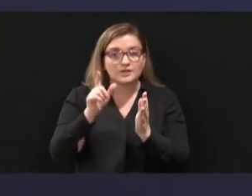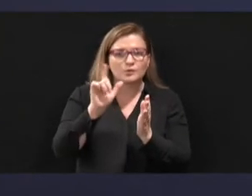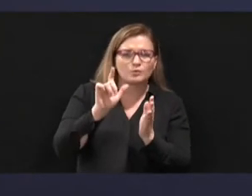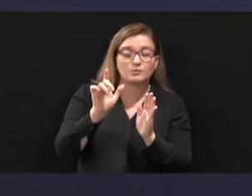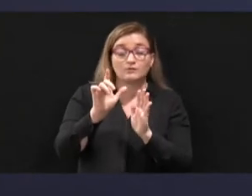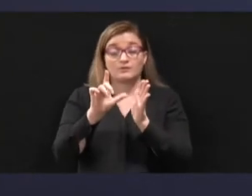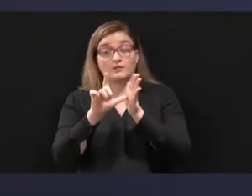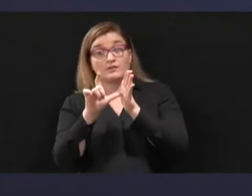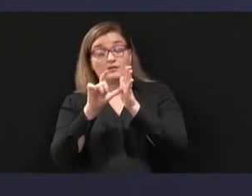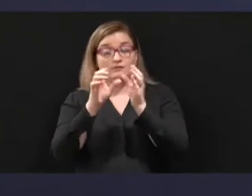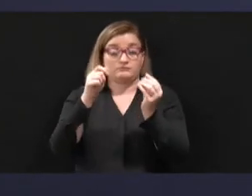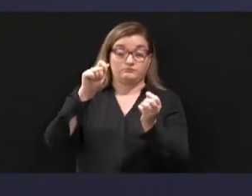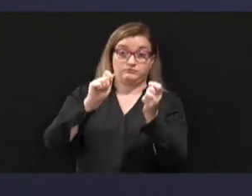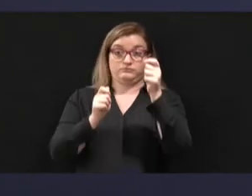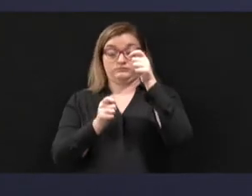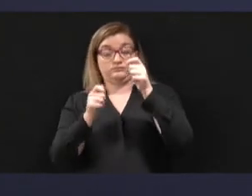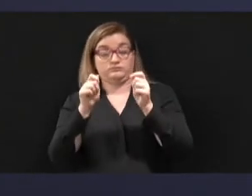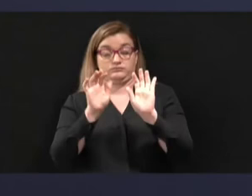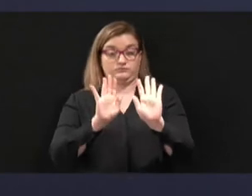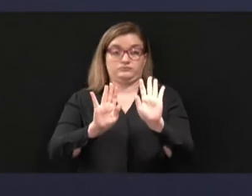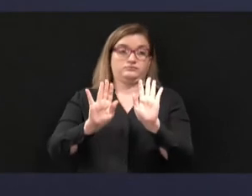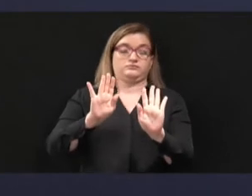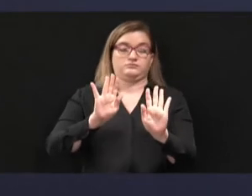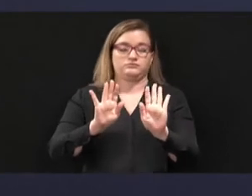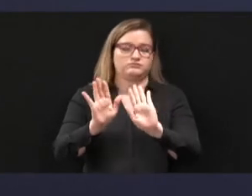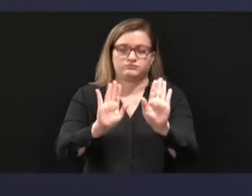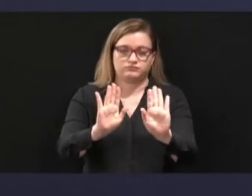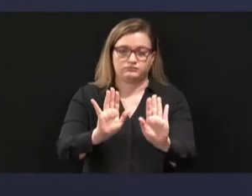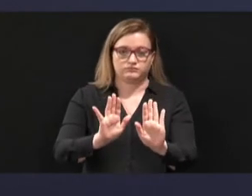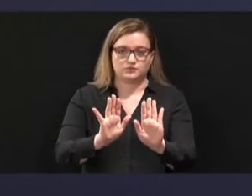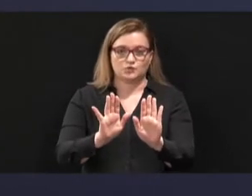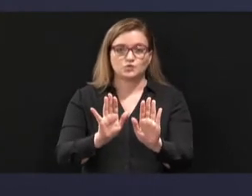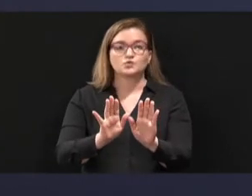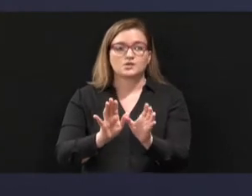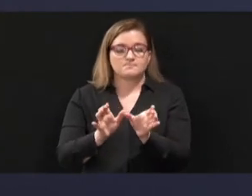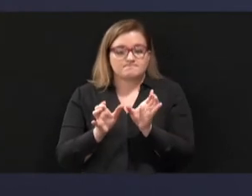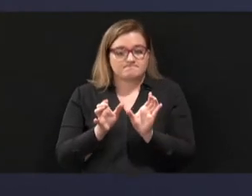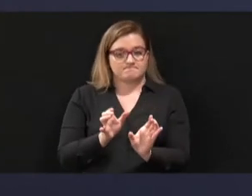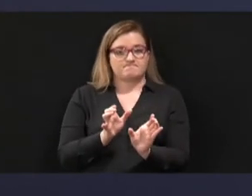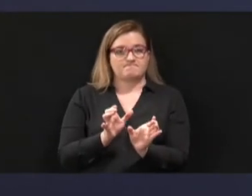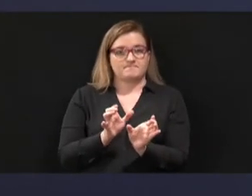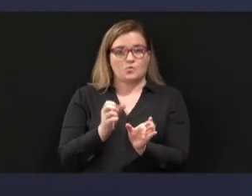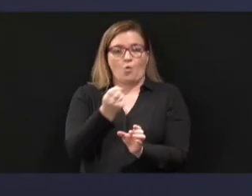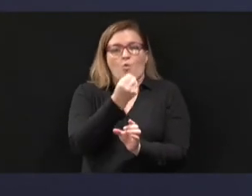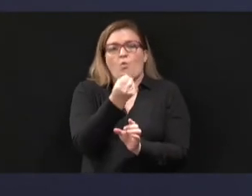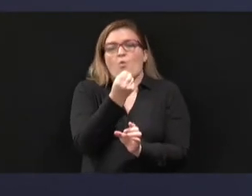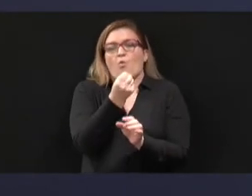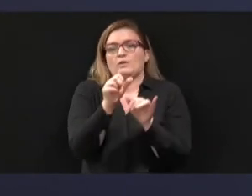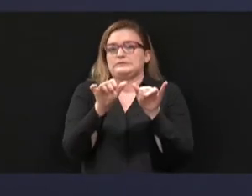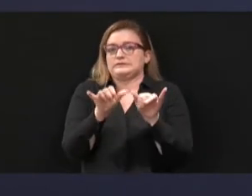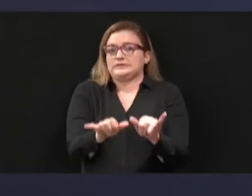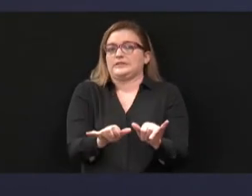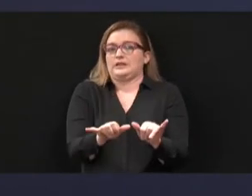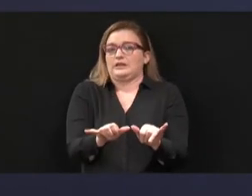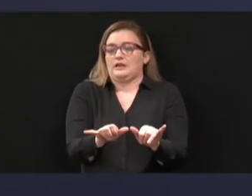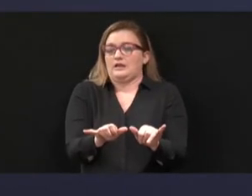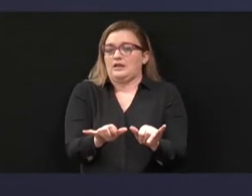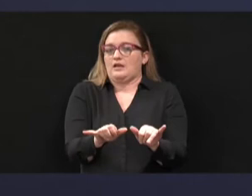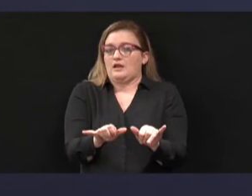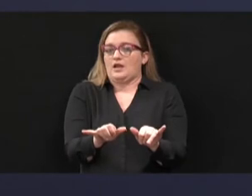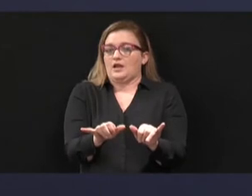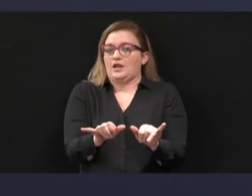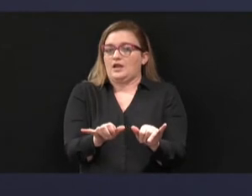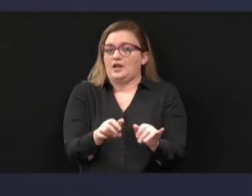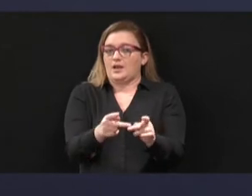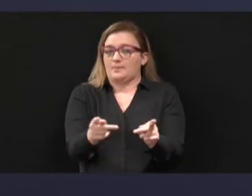starts changing when you start moving it. So anchoring it is really important. So I'm going to go